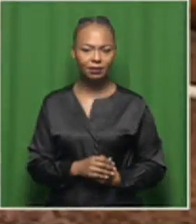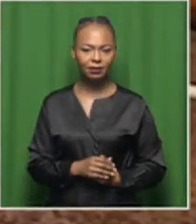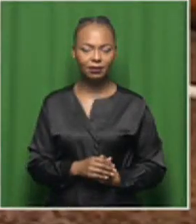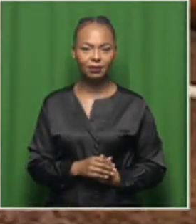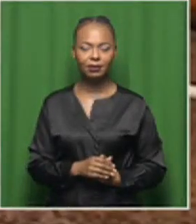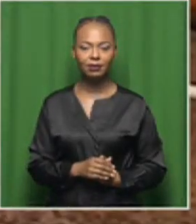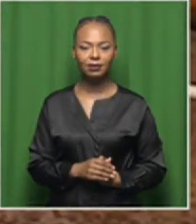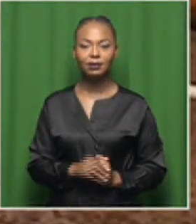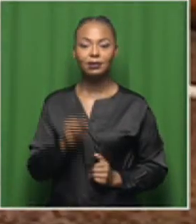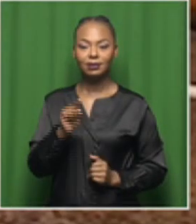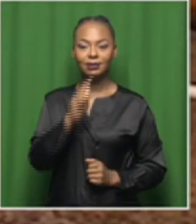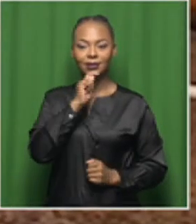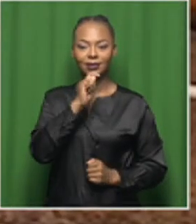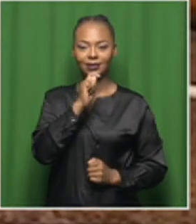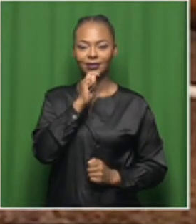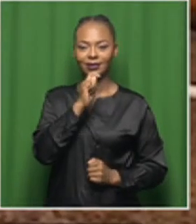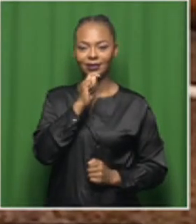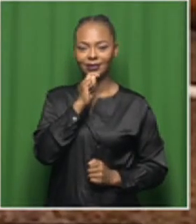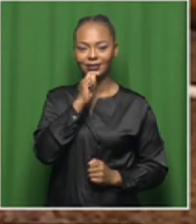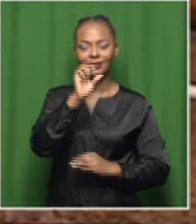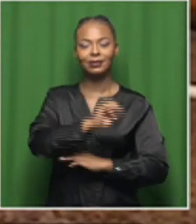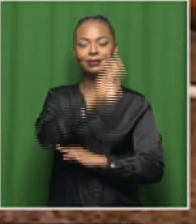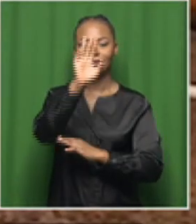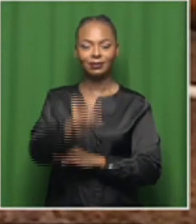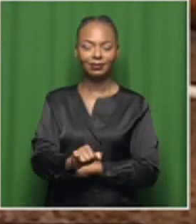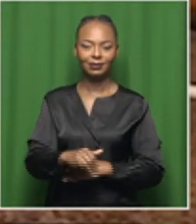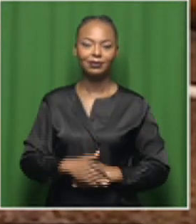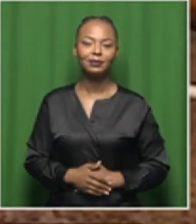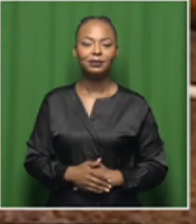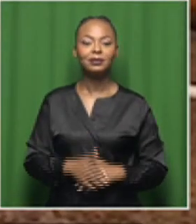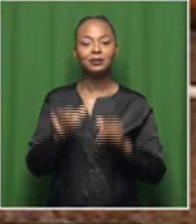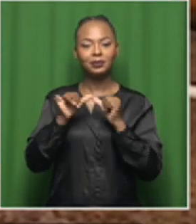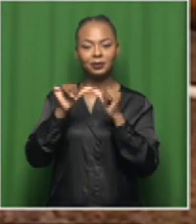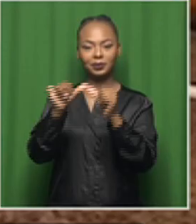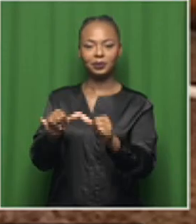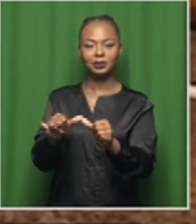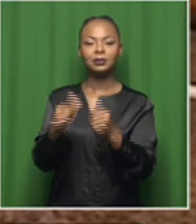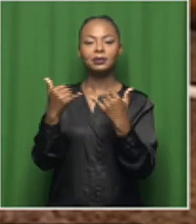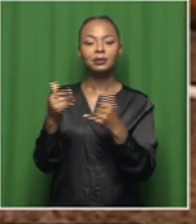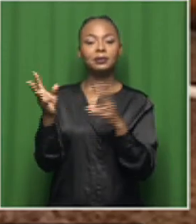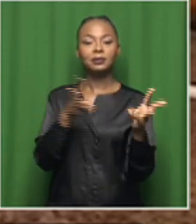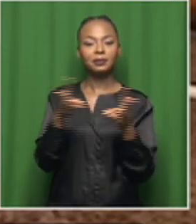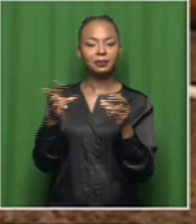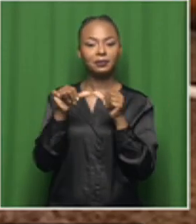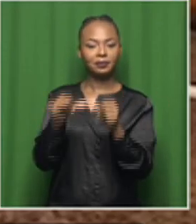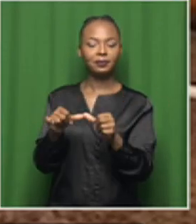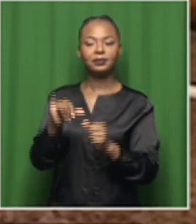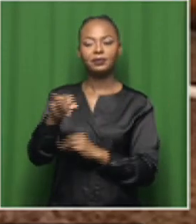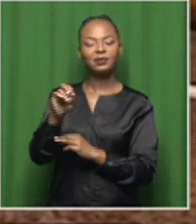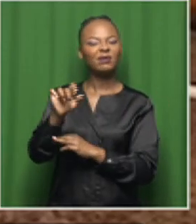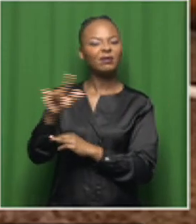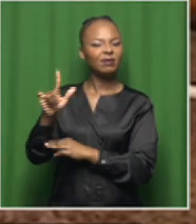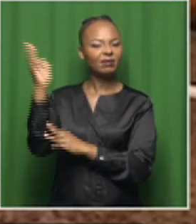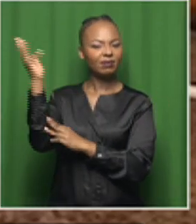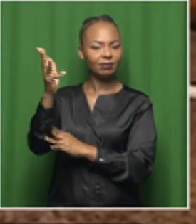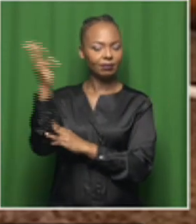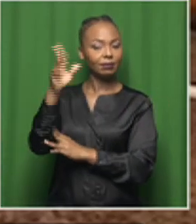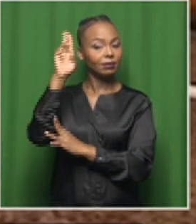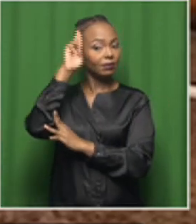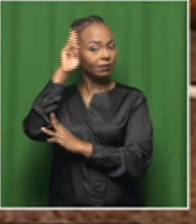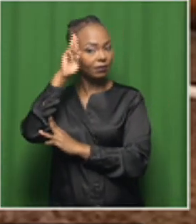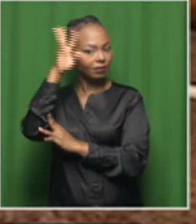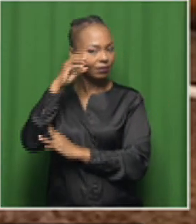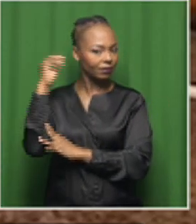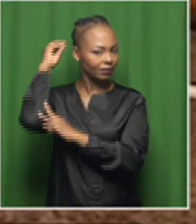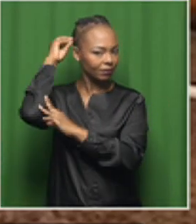Thanks, Joel. Good morning to you. Good morning, South Africa. I'm just going to continue that wet weather theme that Joel's been talking about and to remind you about the real possibility of